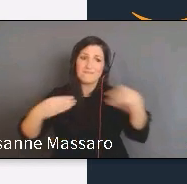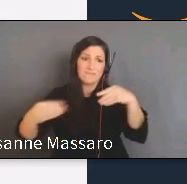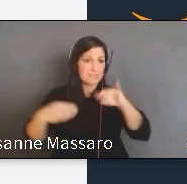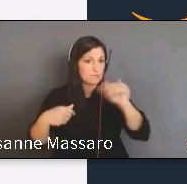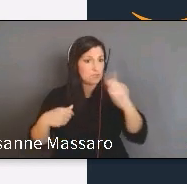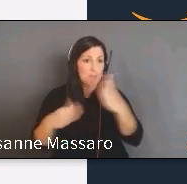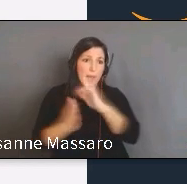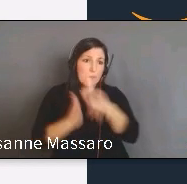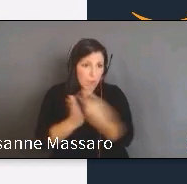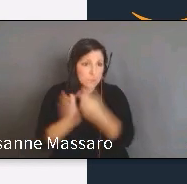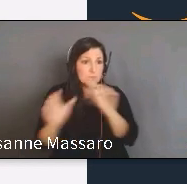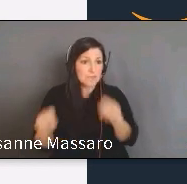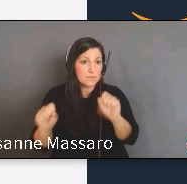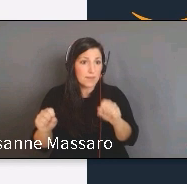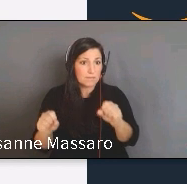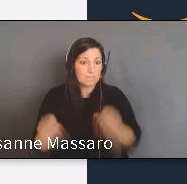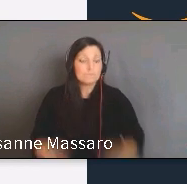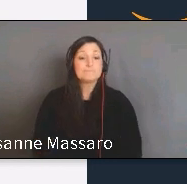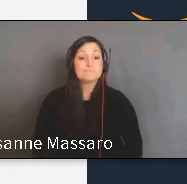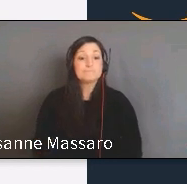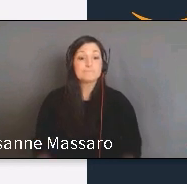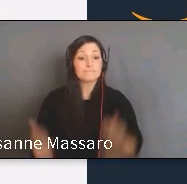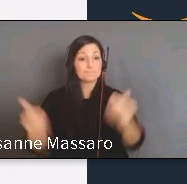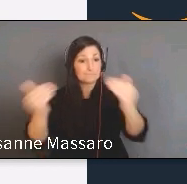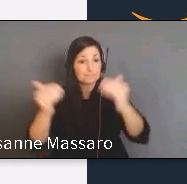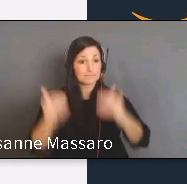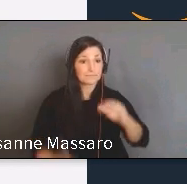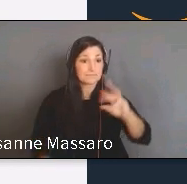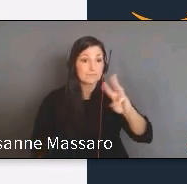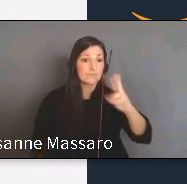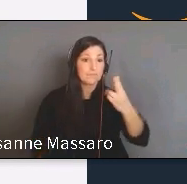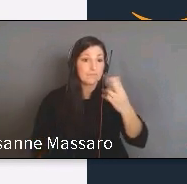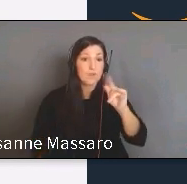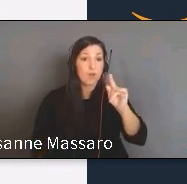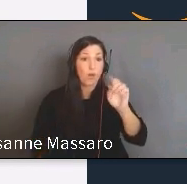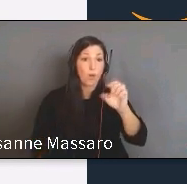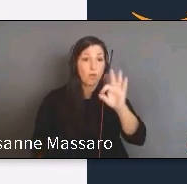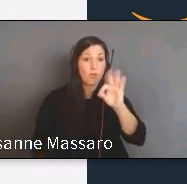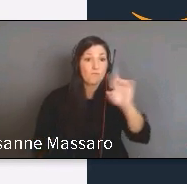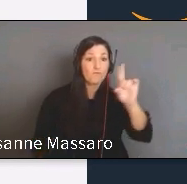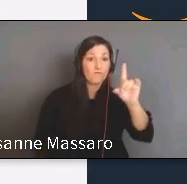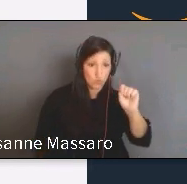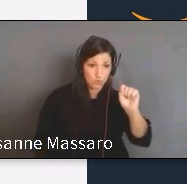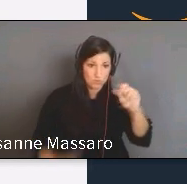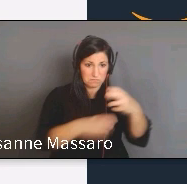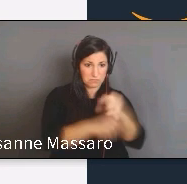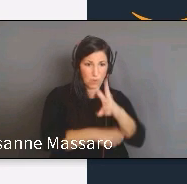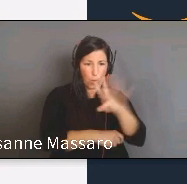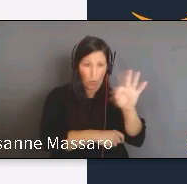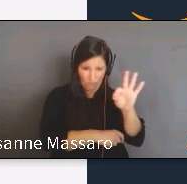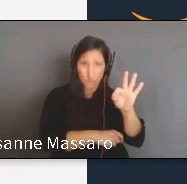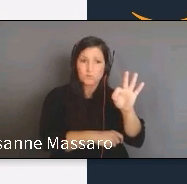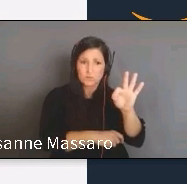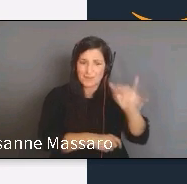environment. All right. And we have a Whole Foods. So Whole Foods, you work as a personal shopper, which is